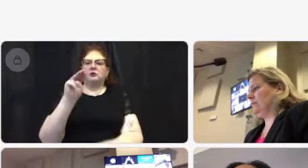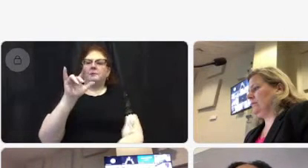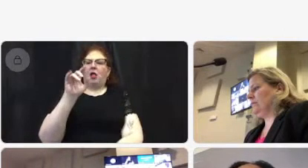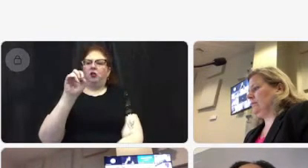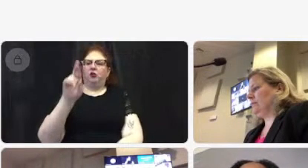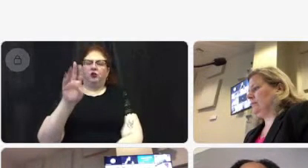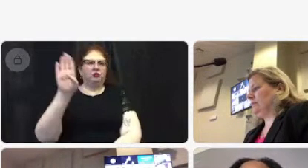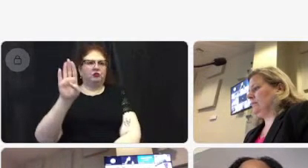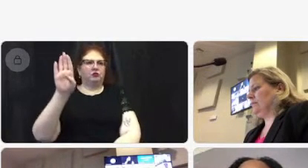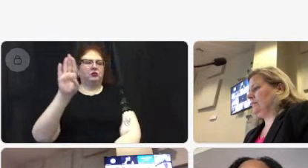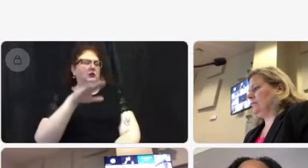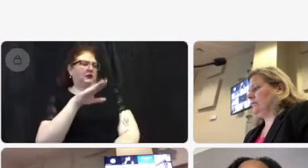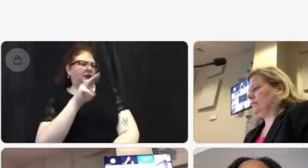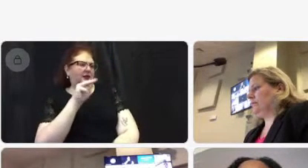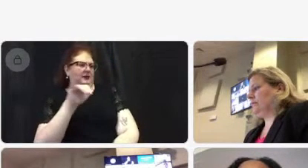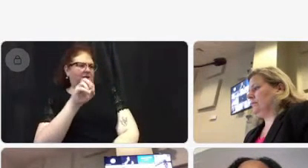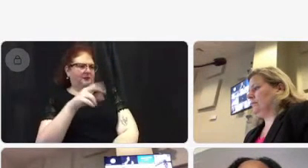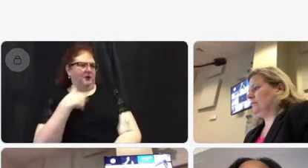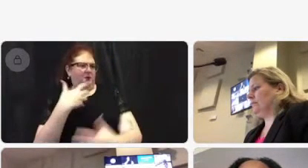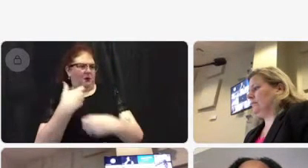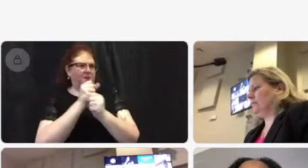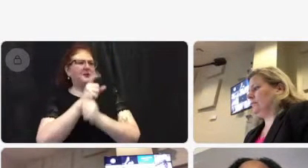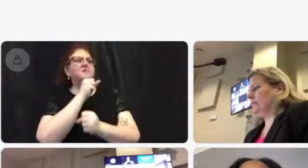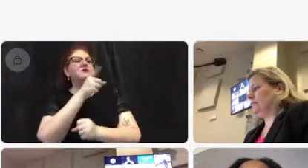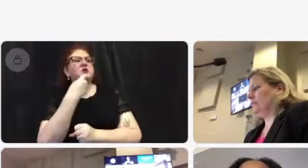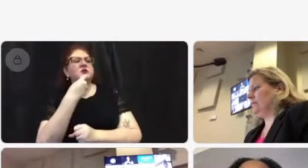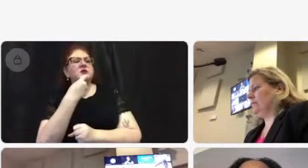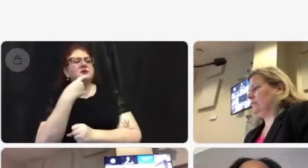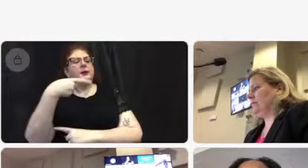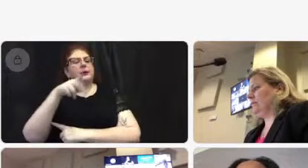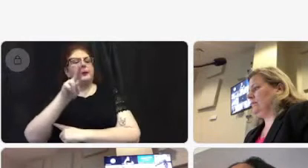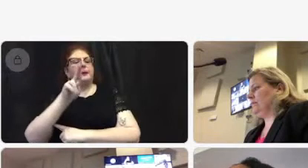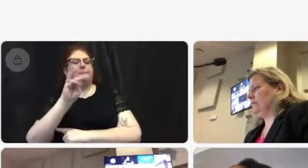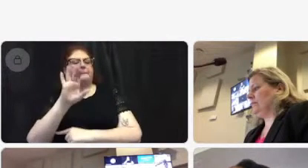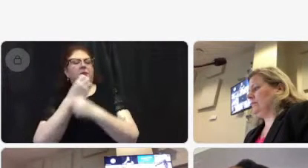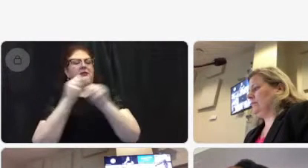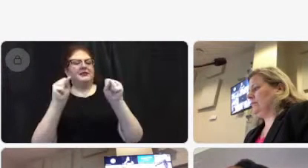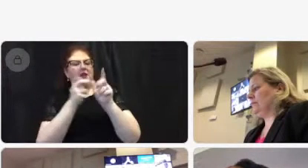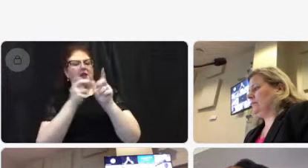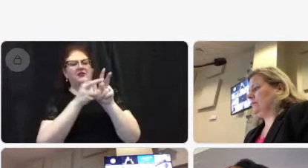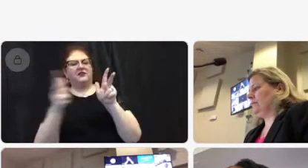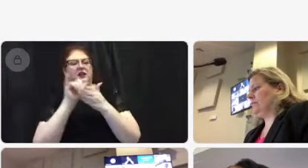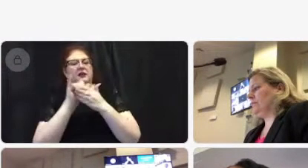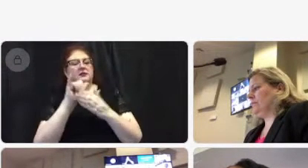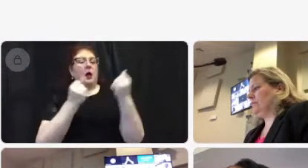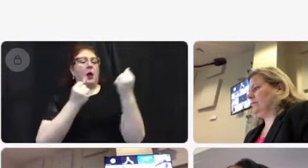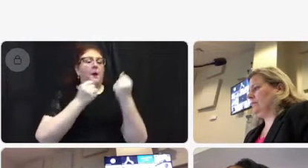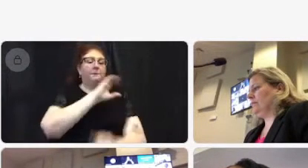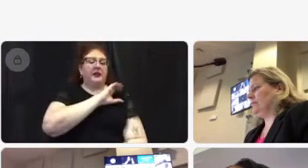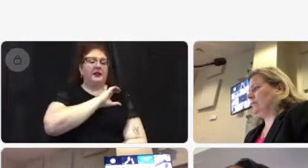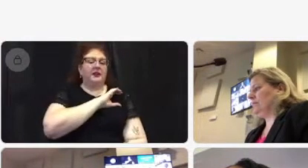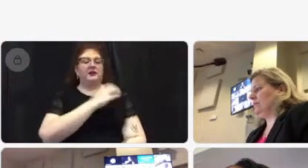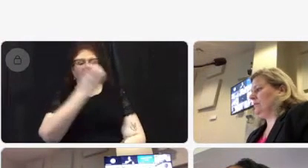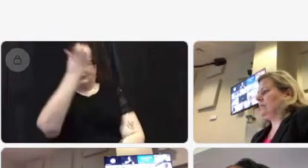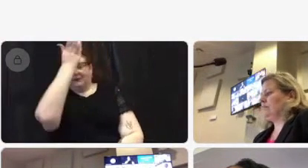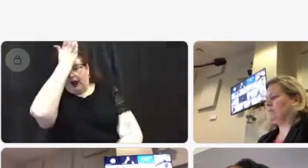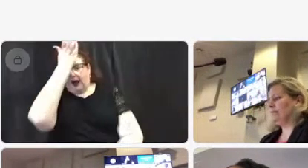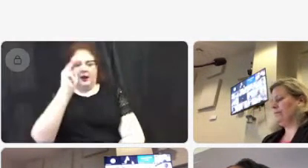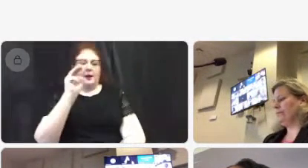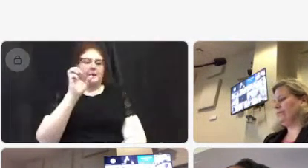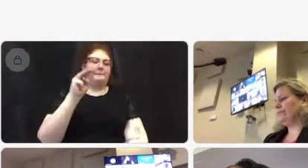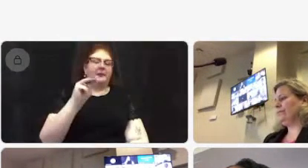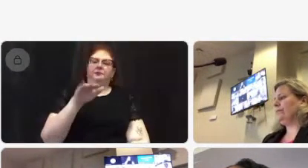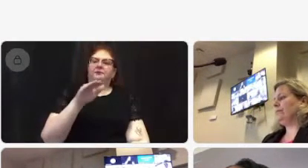make sure I understand when you say public safety fleet, is that police, fire, mail, Police and